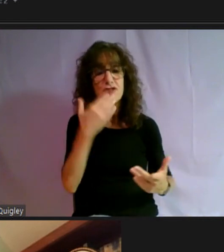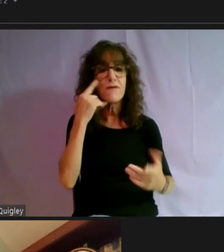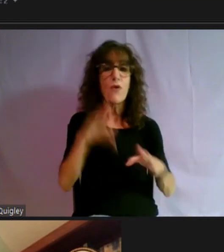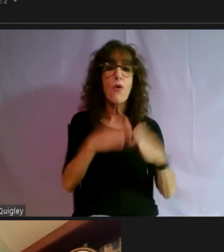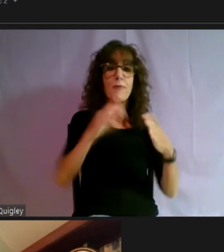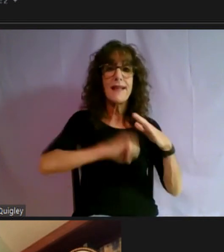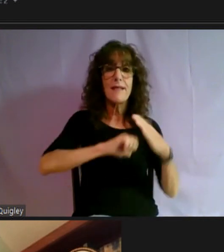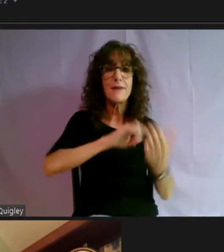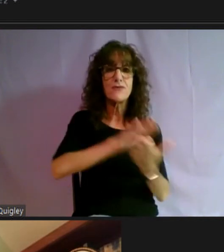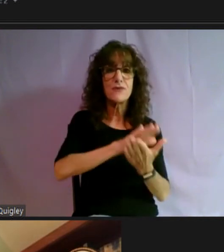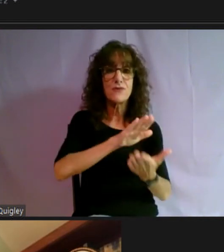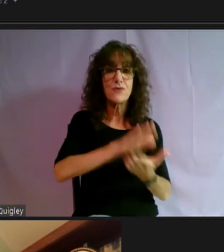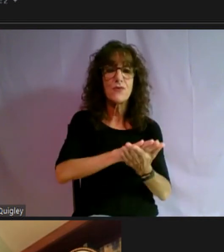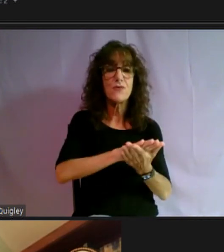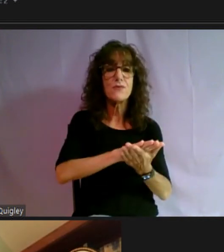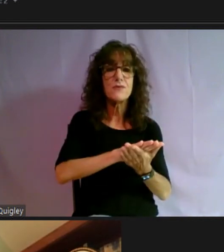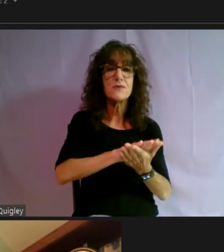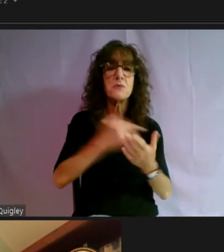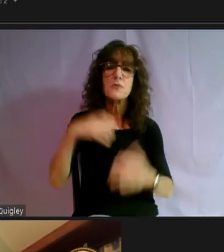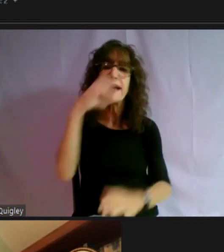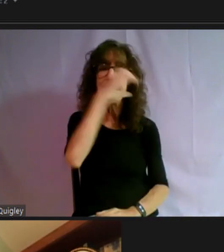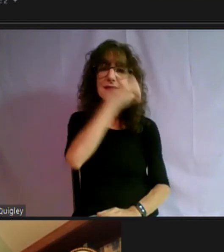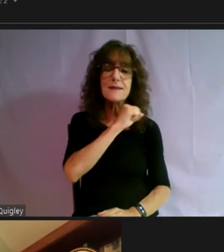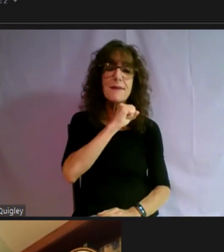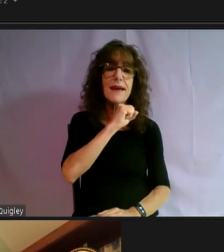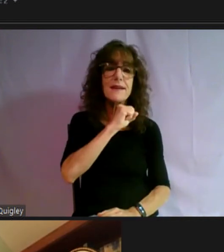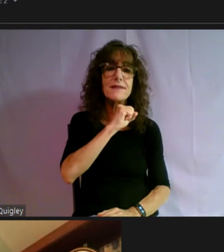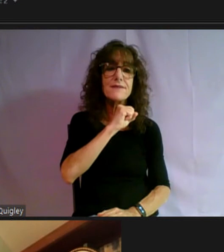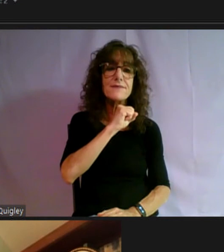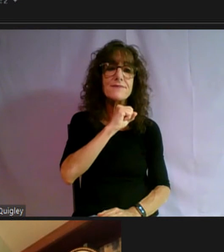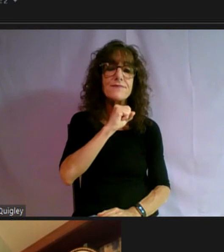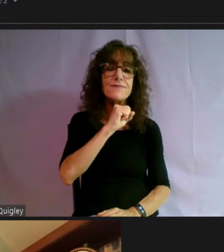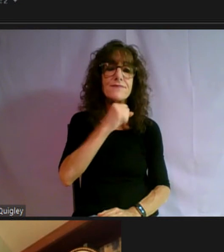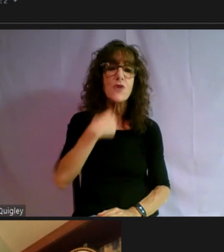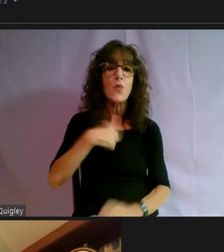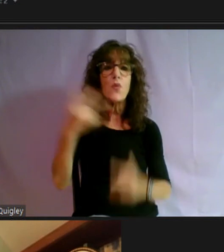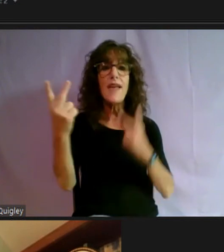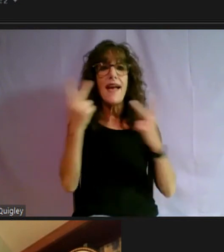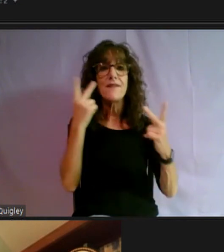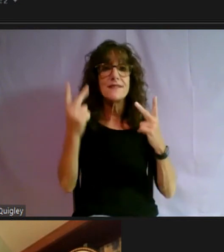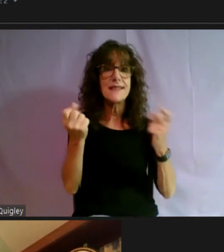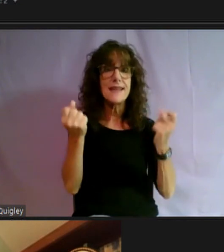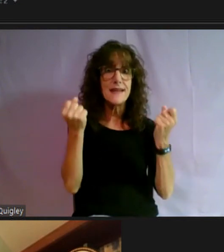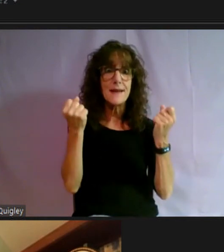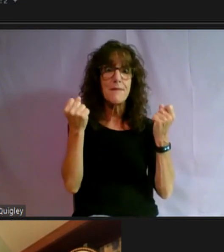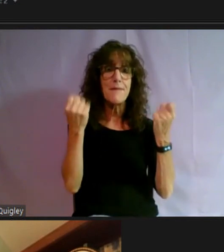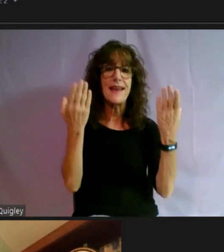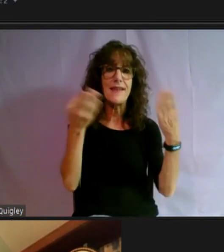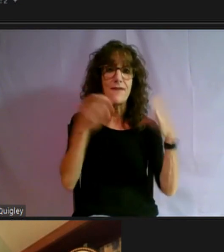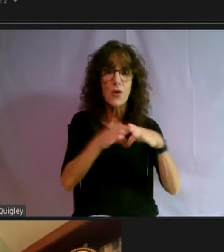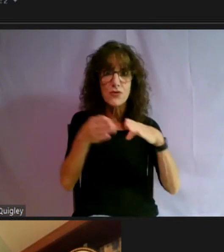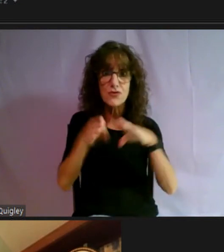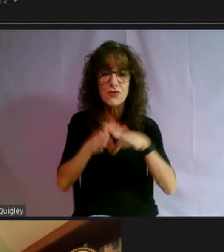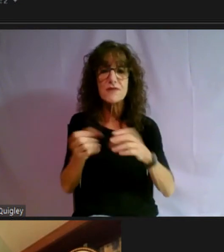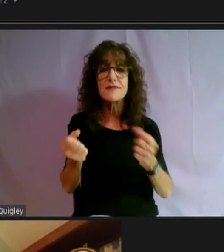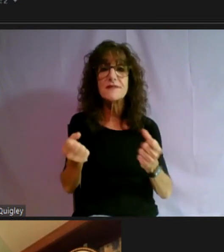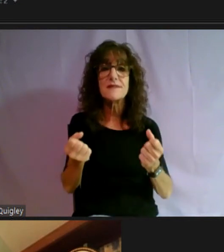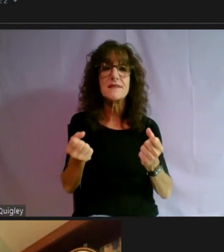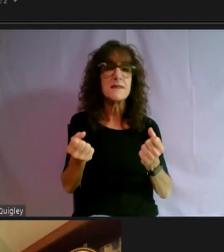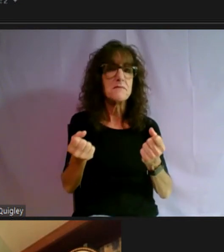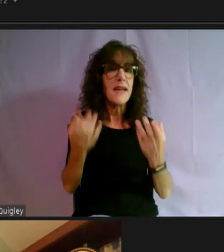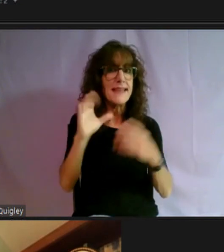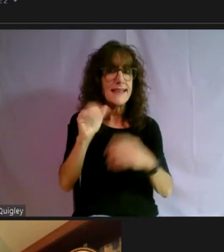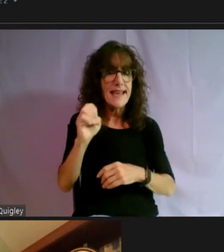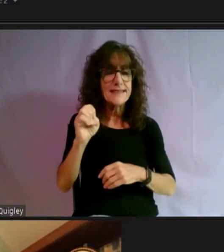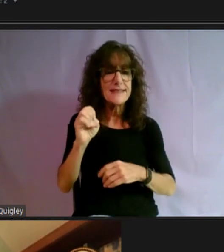Um, we'd estimate that we've seen a number of closures. We've seen a number of cases in daycares as well, right?